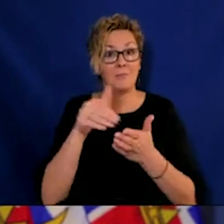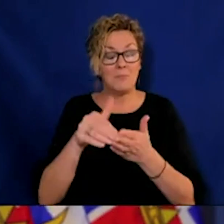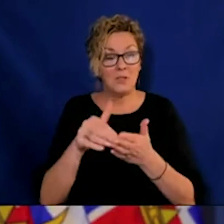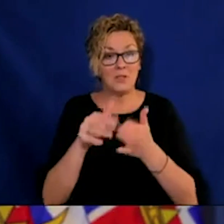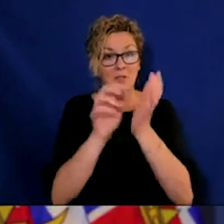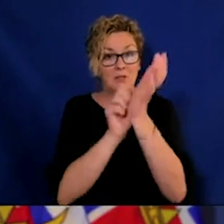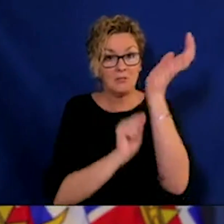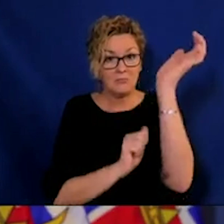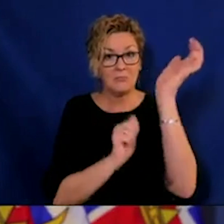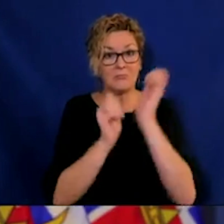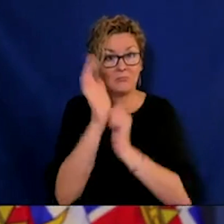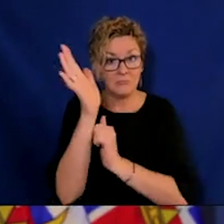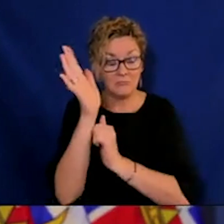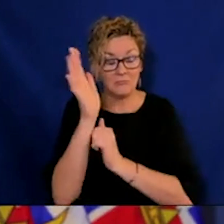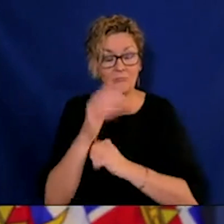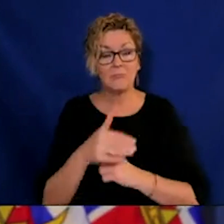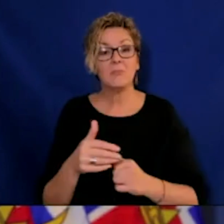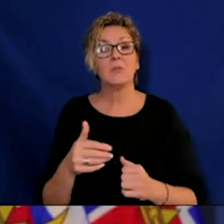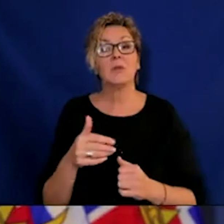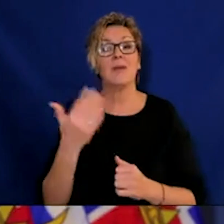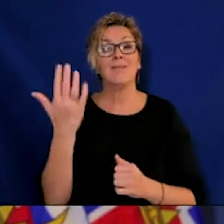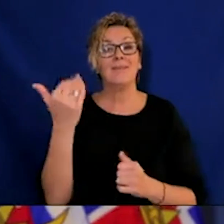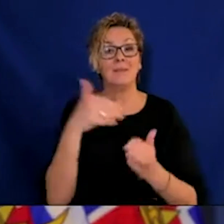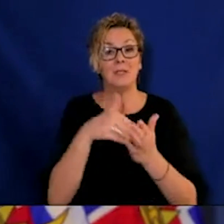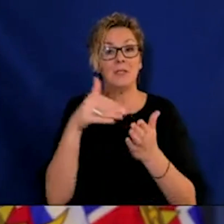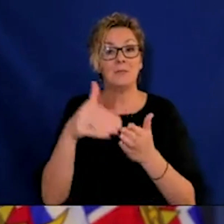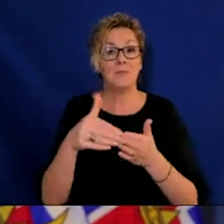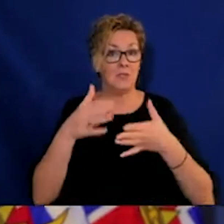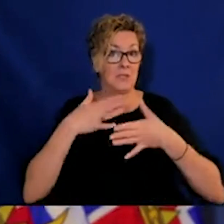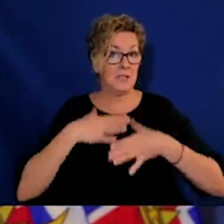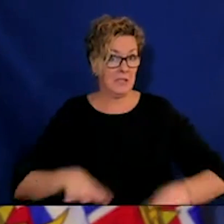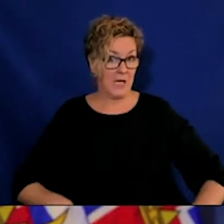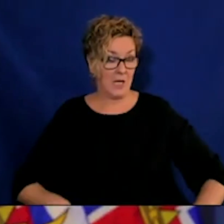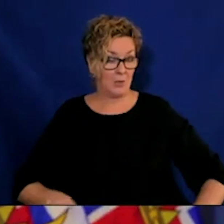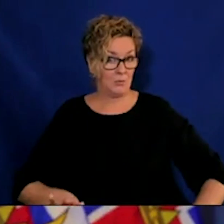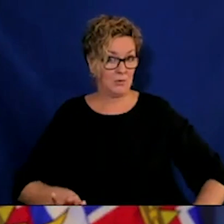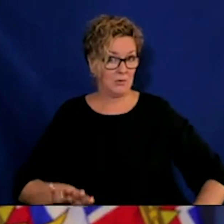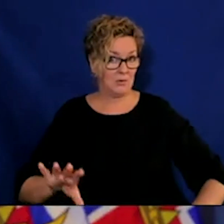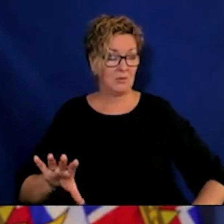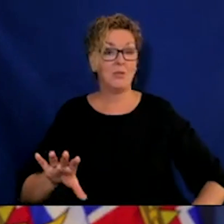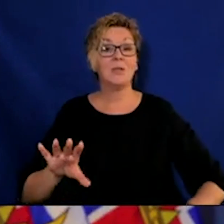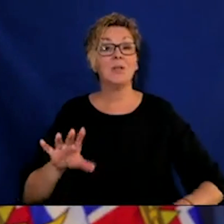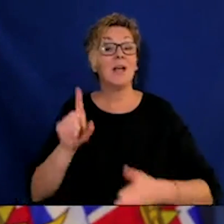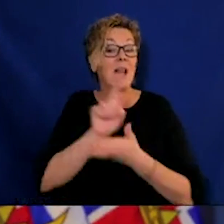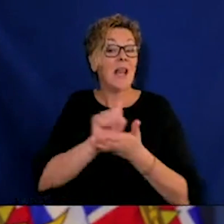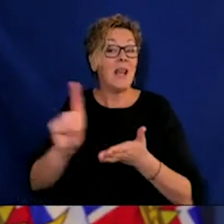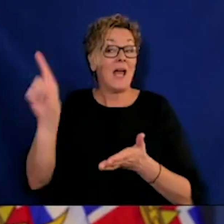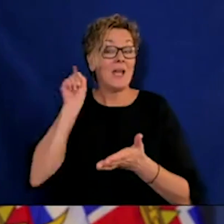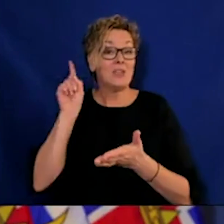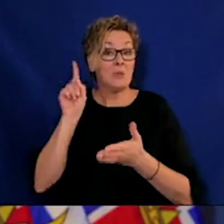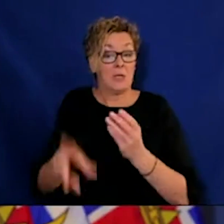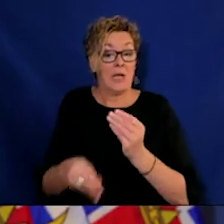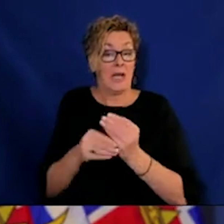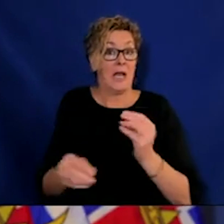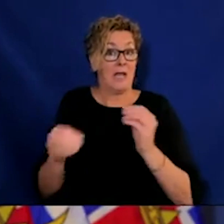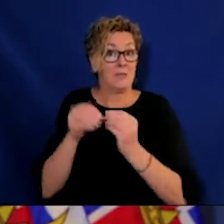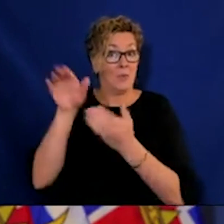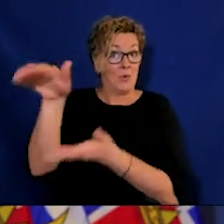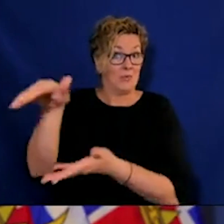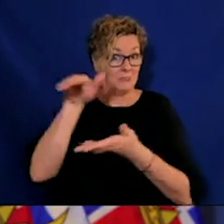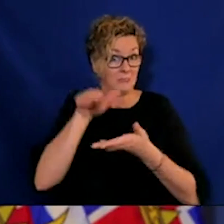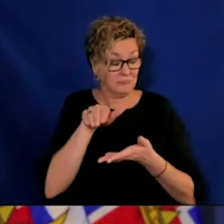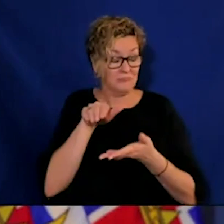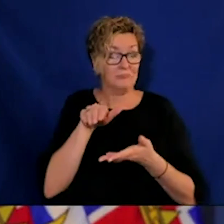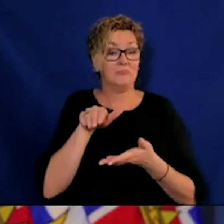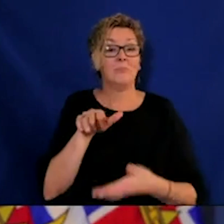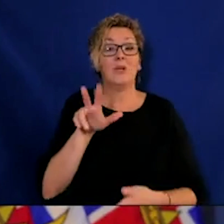235,400,000 pairs of gloves, and just over 15 million gowns. In the last week, the number of the PPE that's arrived in BC since November